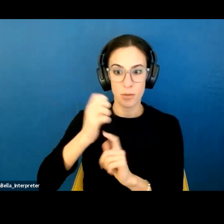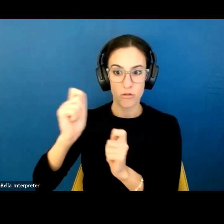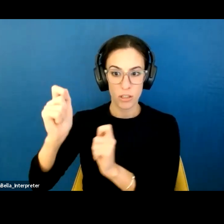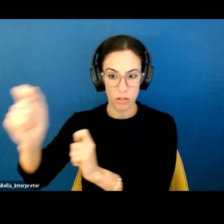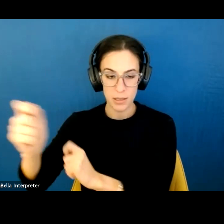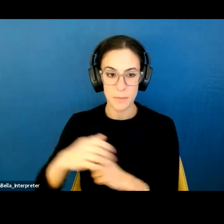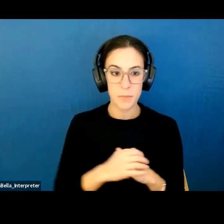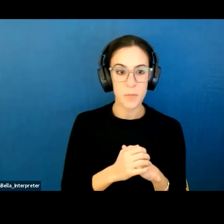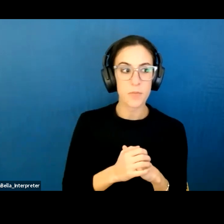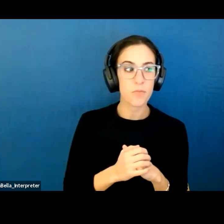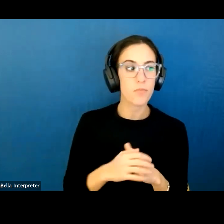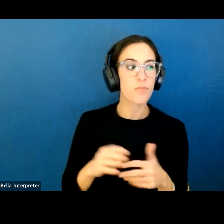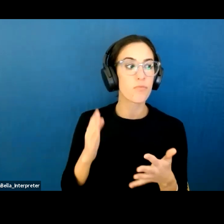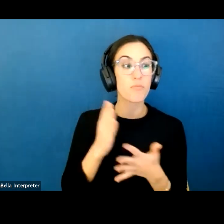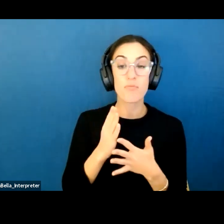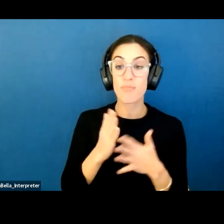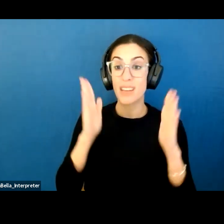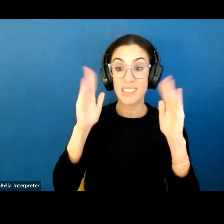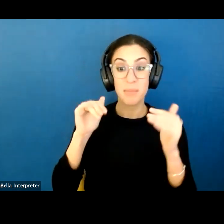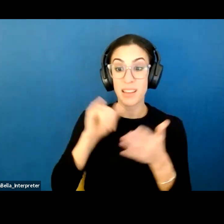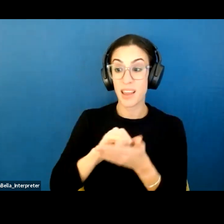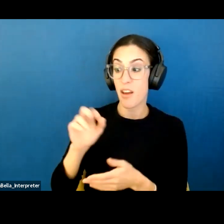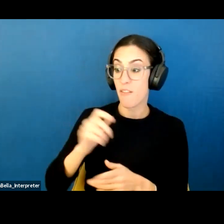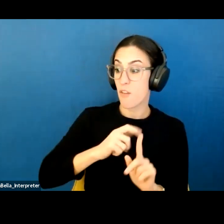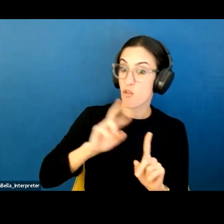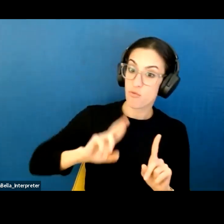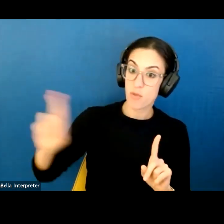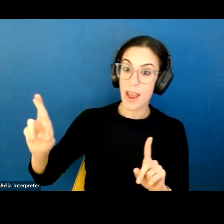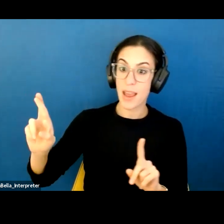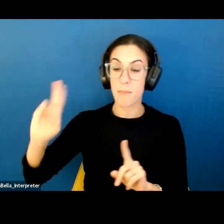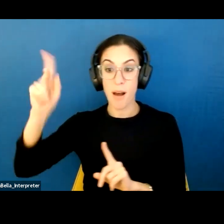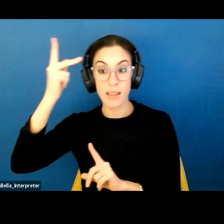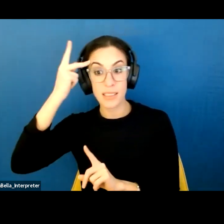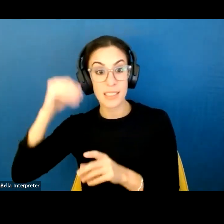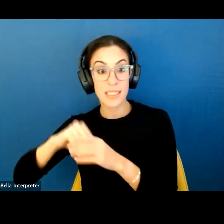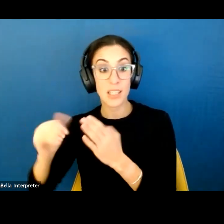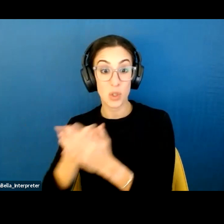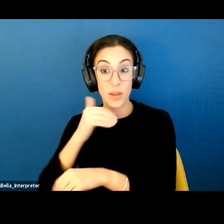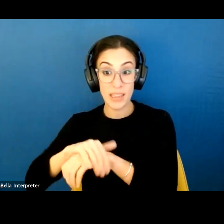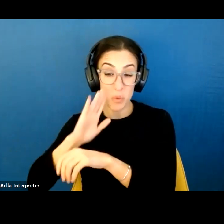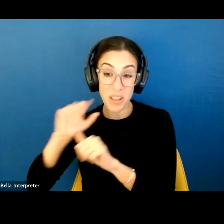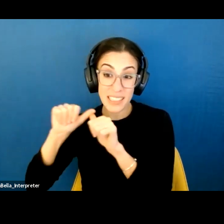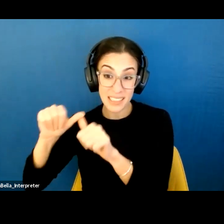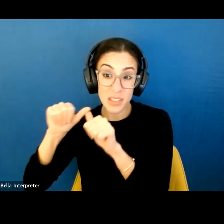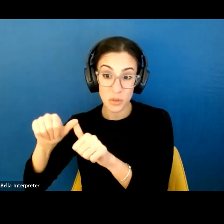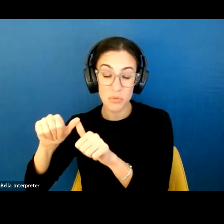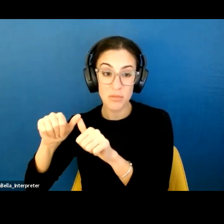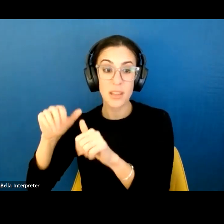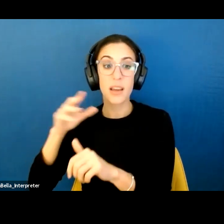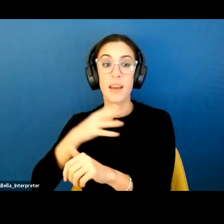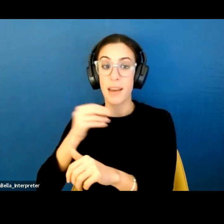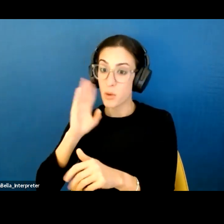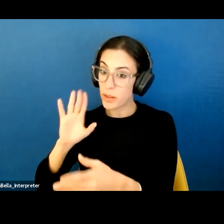2, expect that far-right activism and politics in New England states will continue and connect with fascist